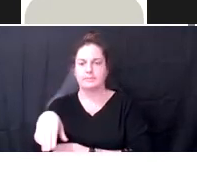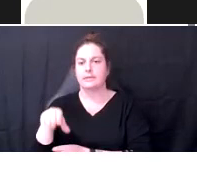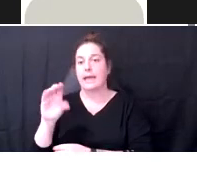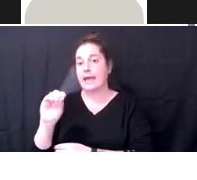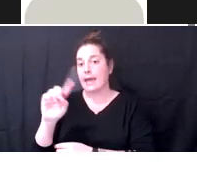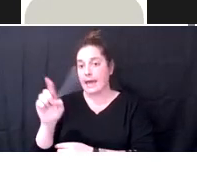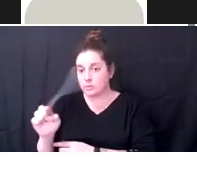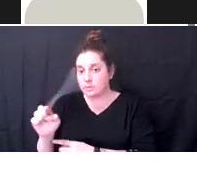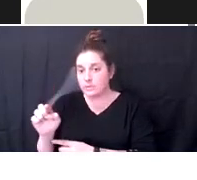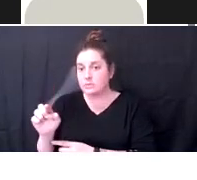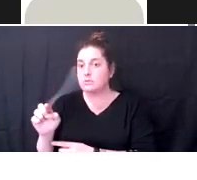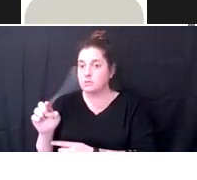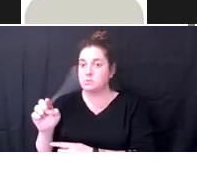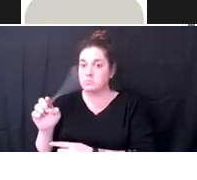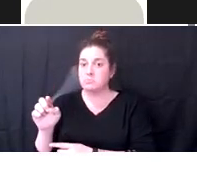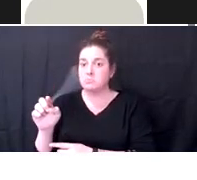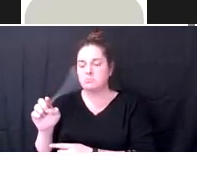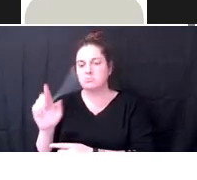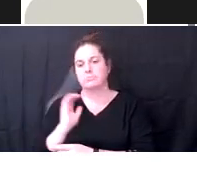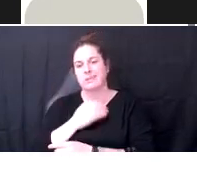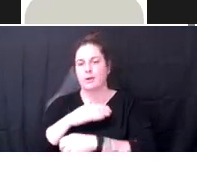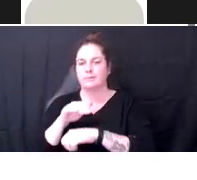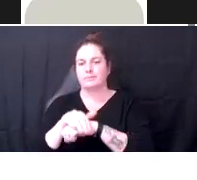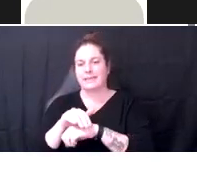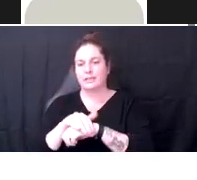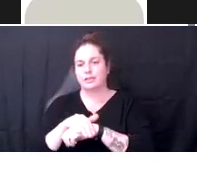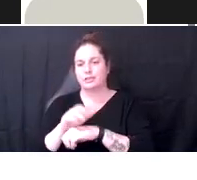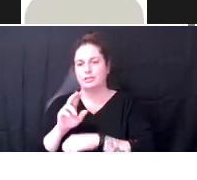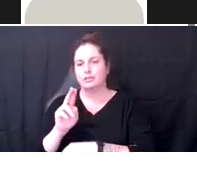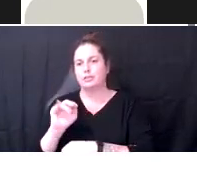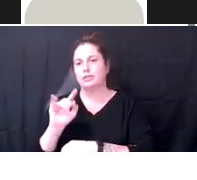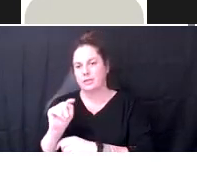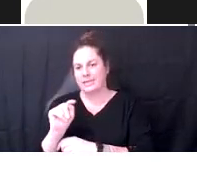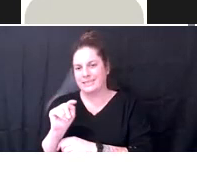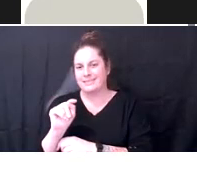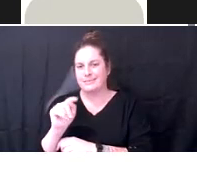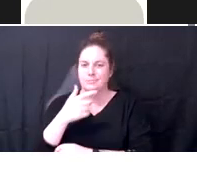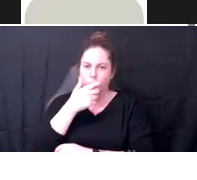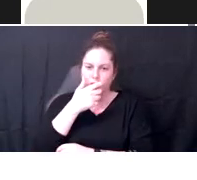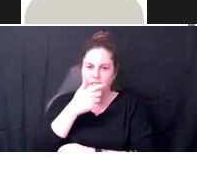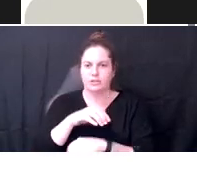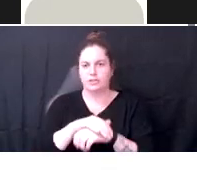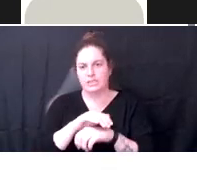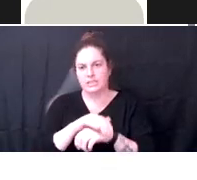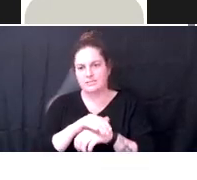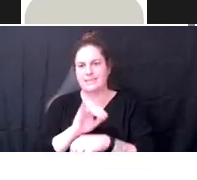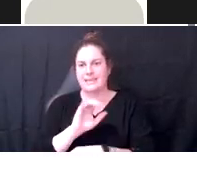in our English units. Sometimes you hear it referred to British units or imperial